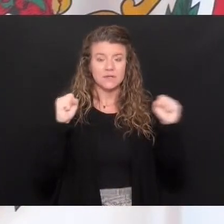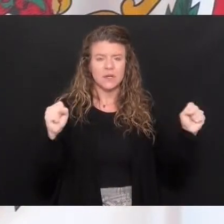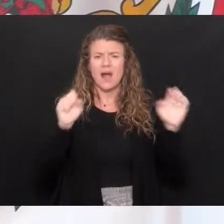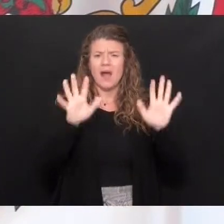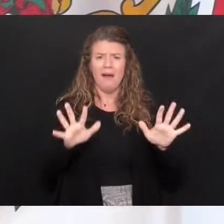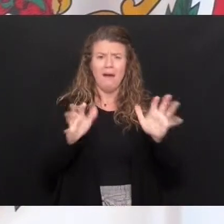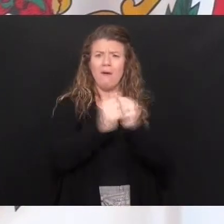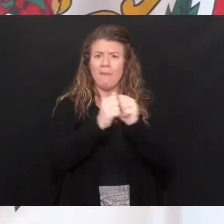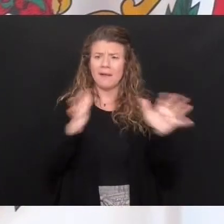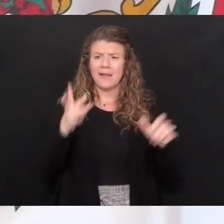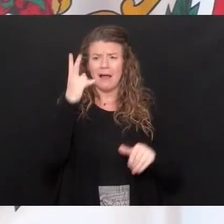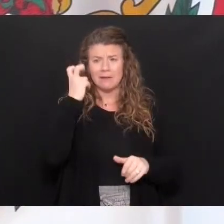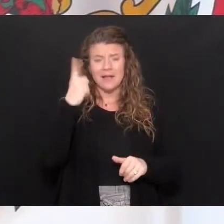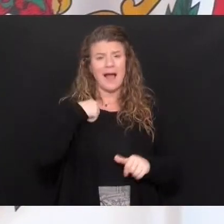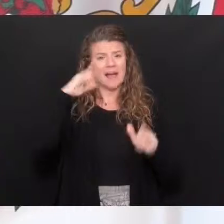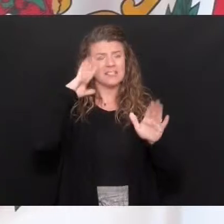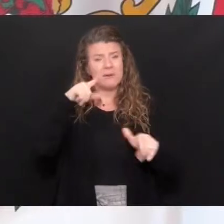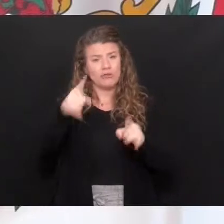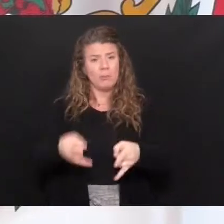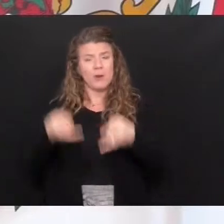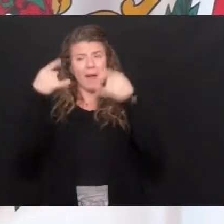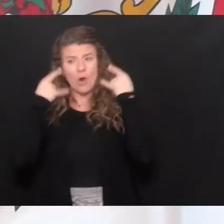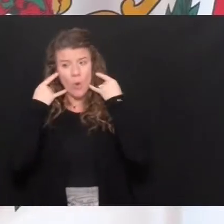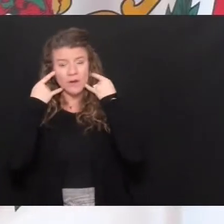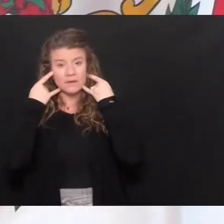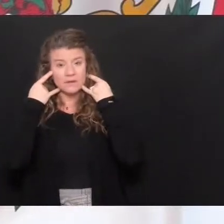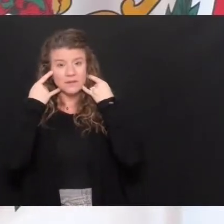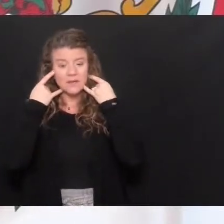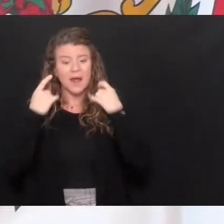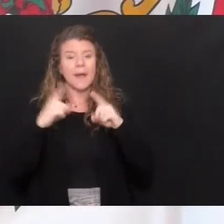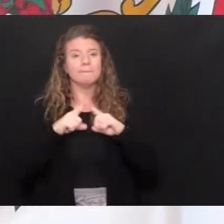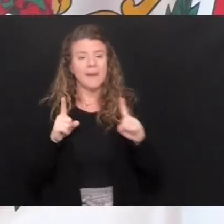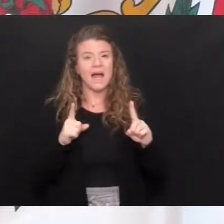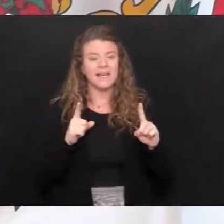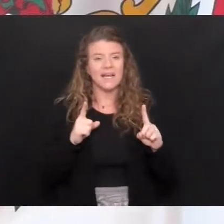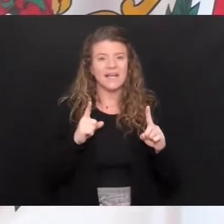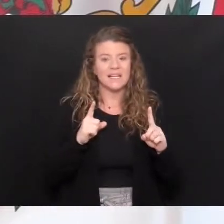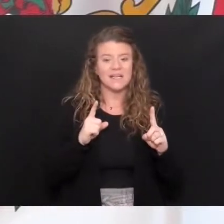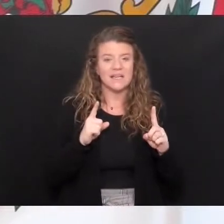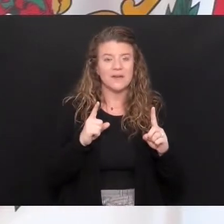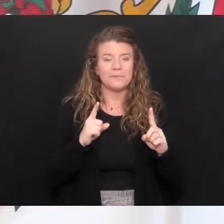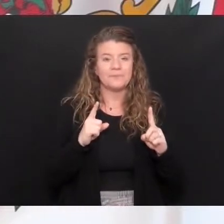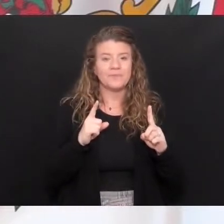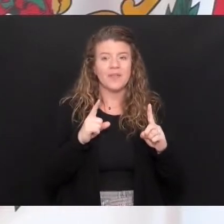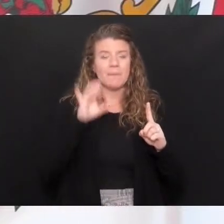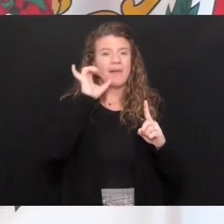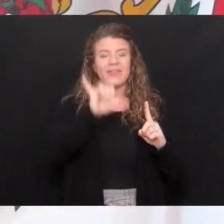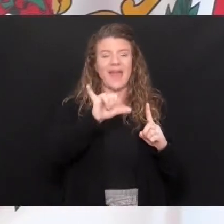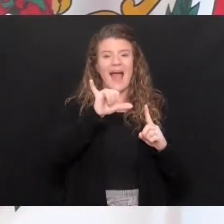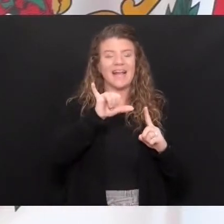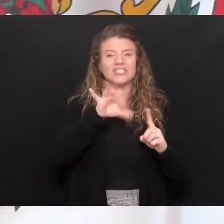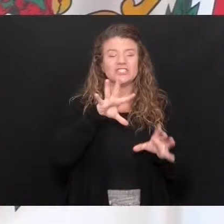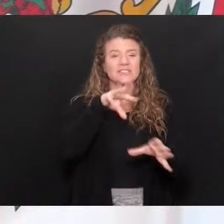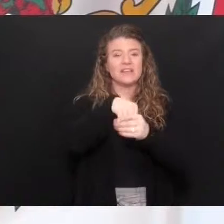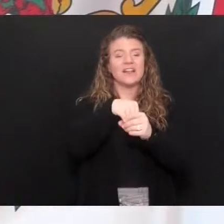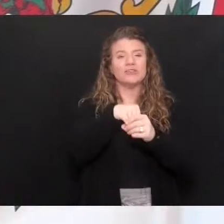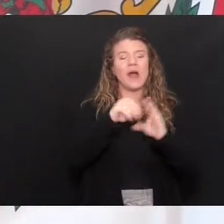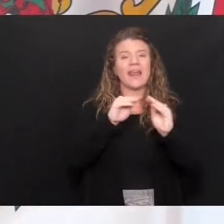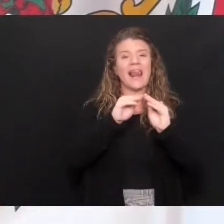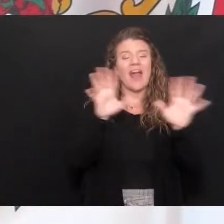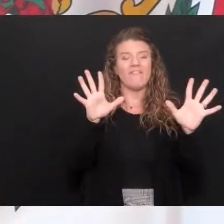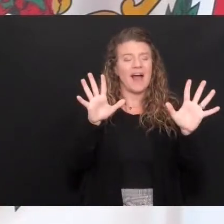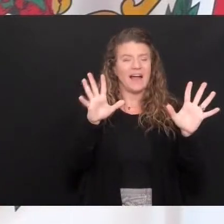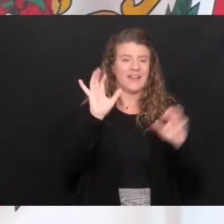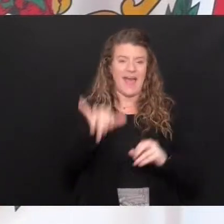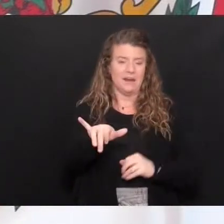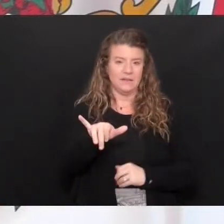any question, I expect you to have your mask back on. But all that is just trying to clarify just